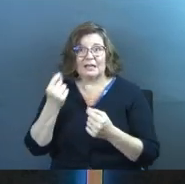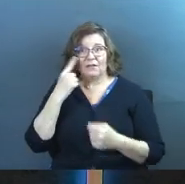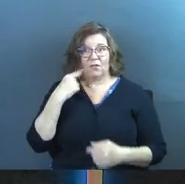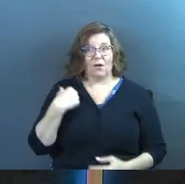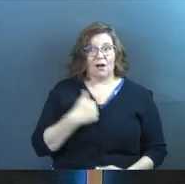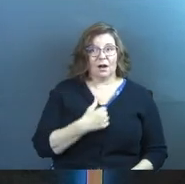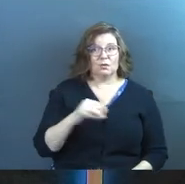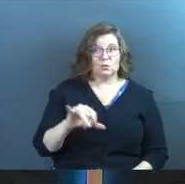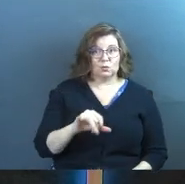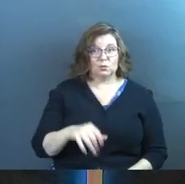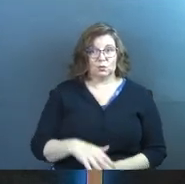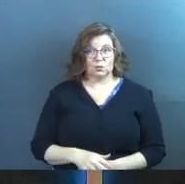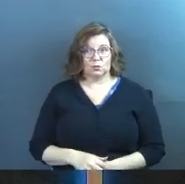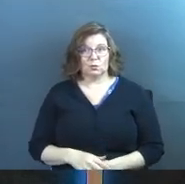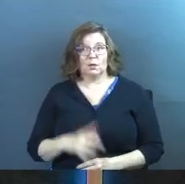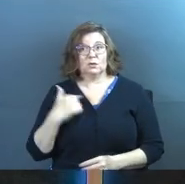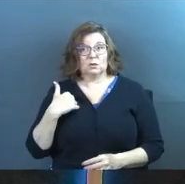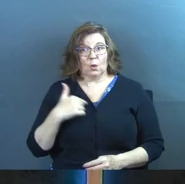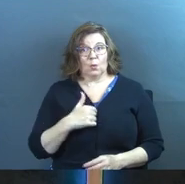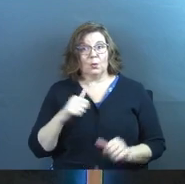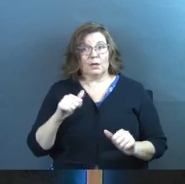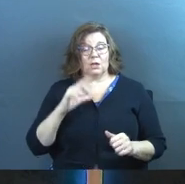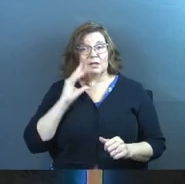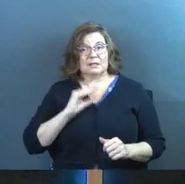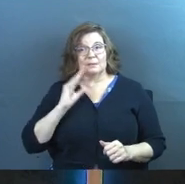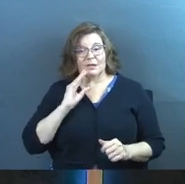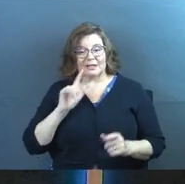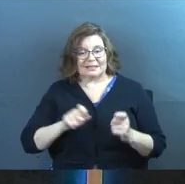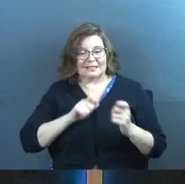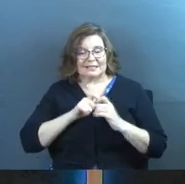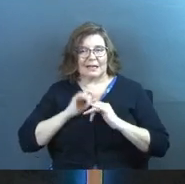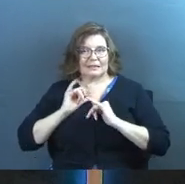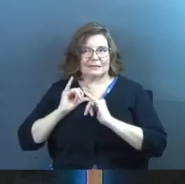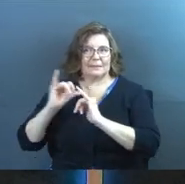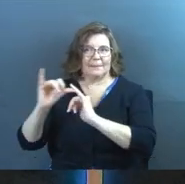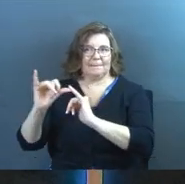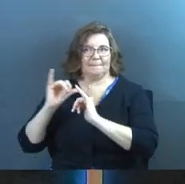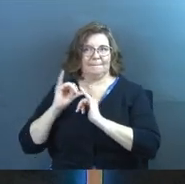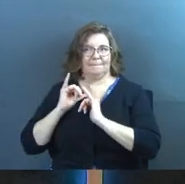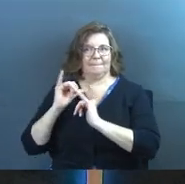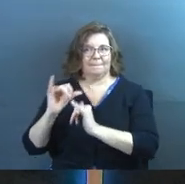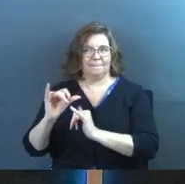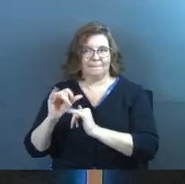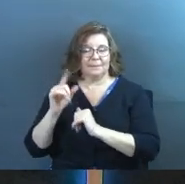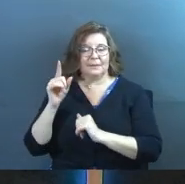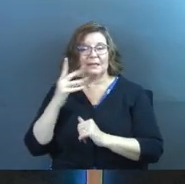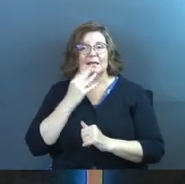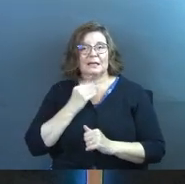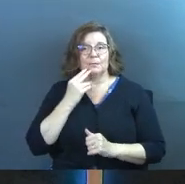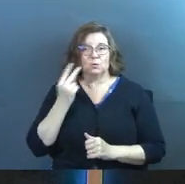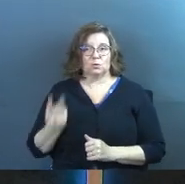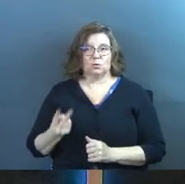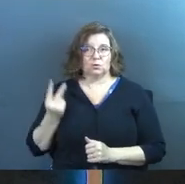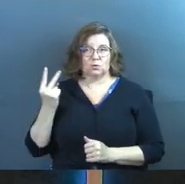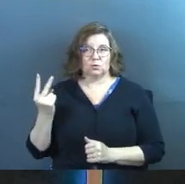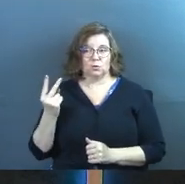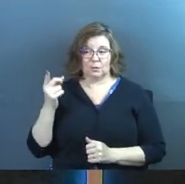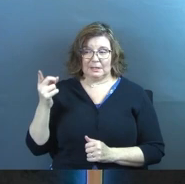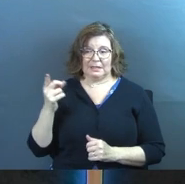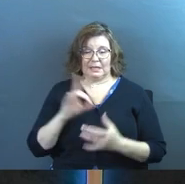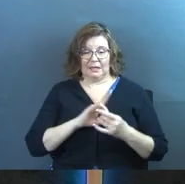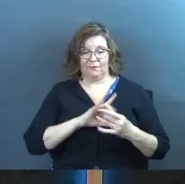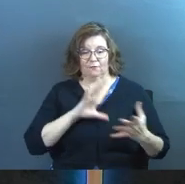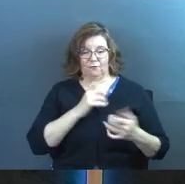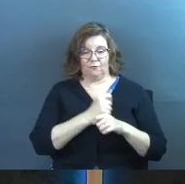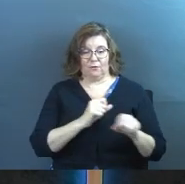us. He did this so that we could experience the exact same thing. Hebrews 2 says, he freed